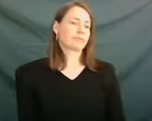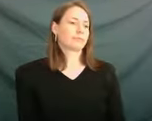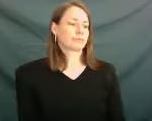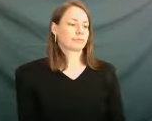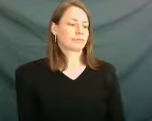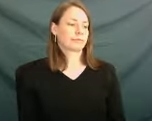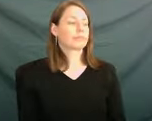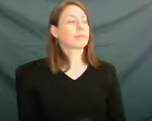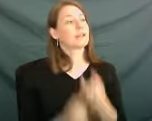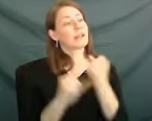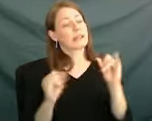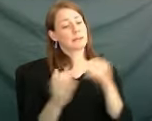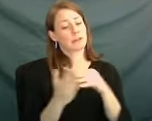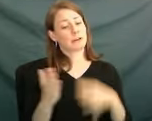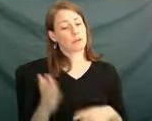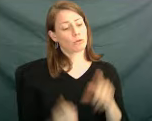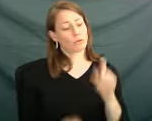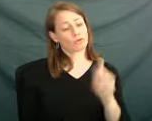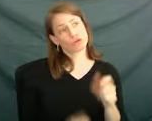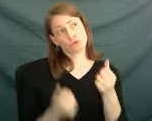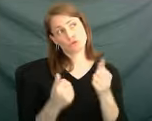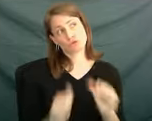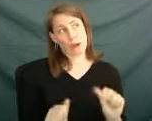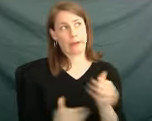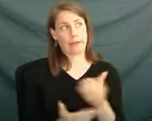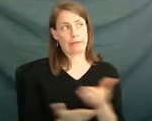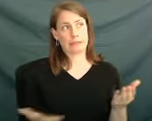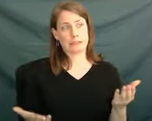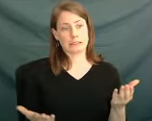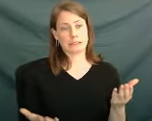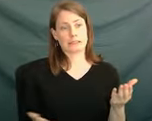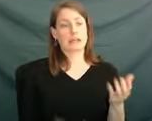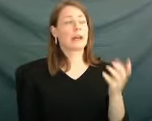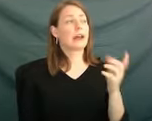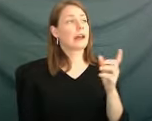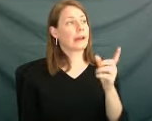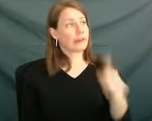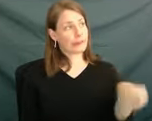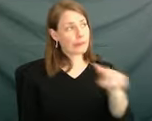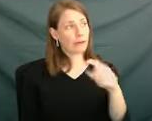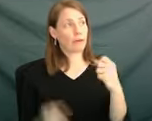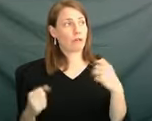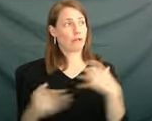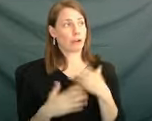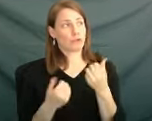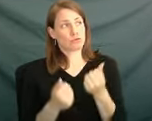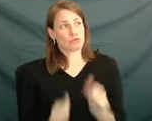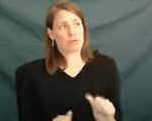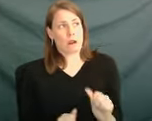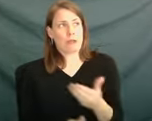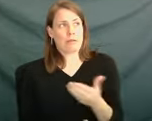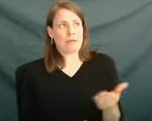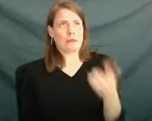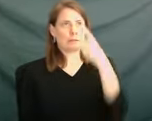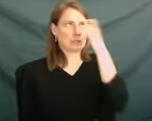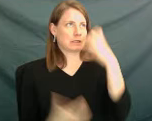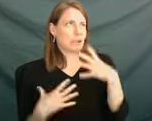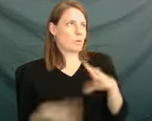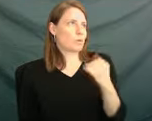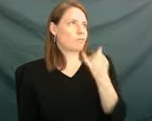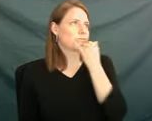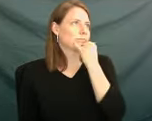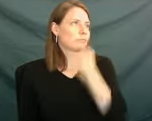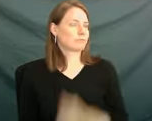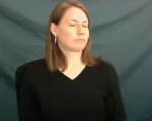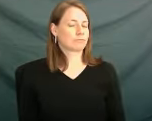attempt made at a question? Yeah. Also, asking questions, that shouldn't just be of me, of people around them. So